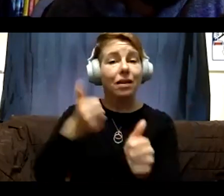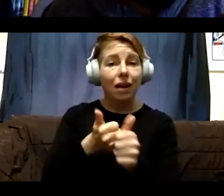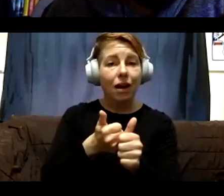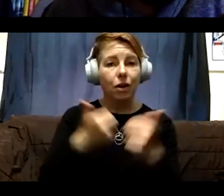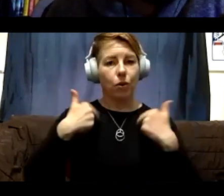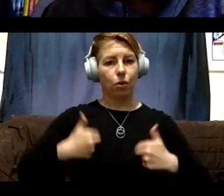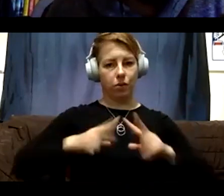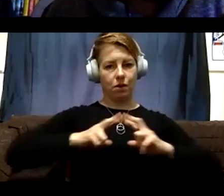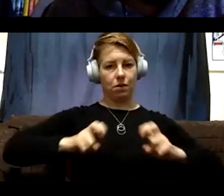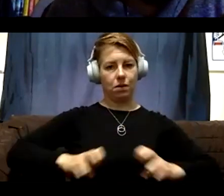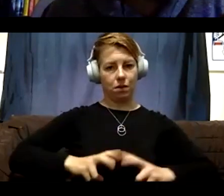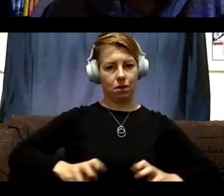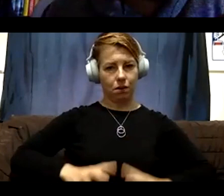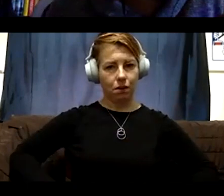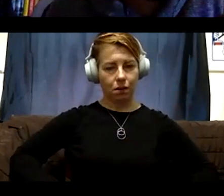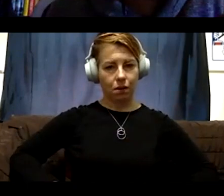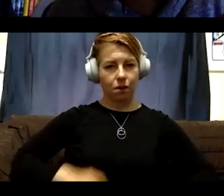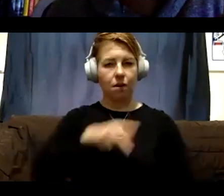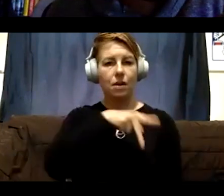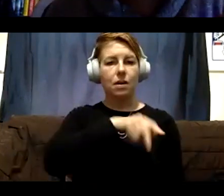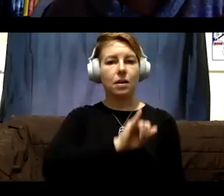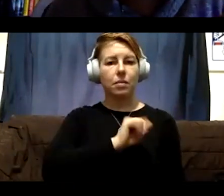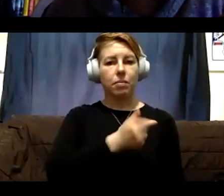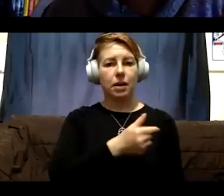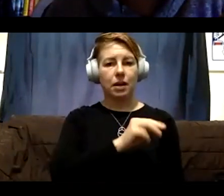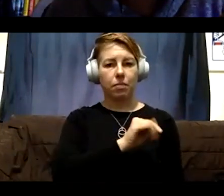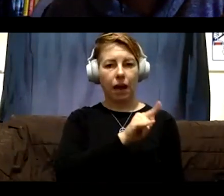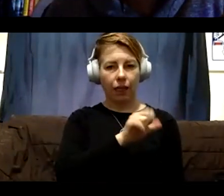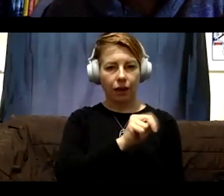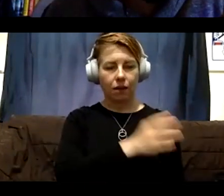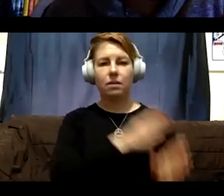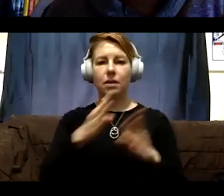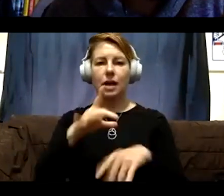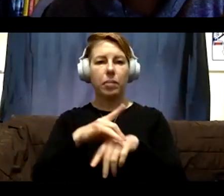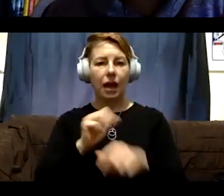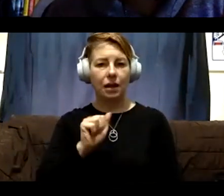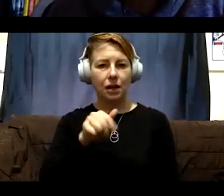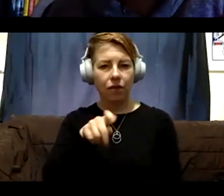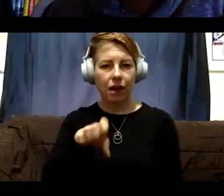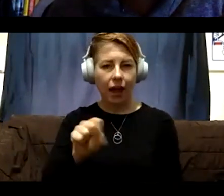From Pygmalion to Planet of the Apes, all of these stories posit the question, who gets to be human?